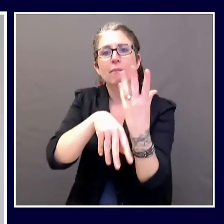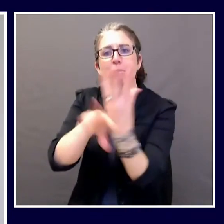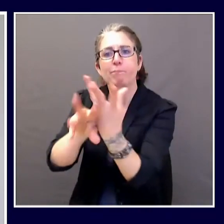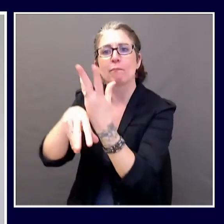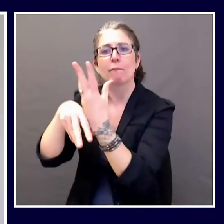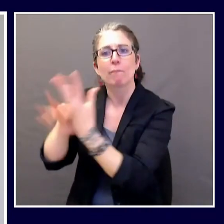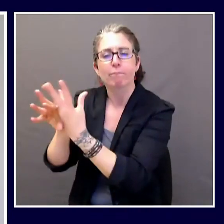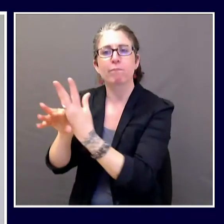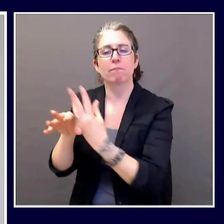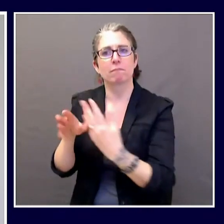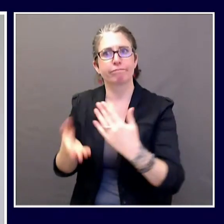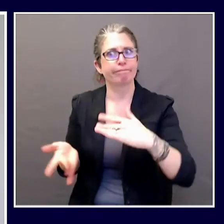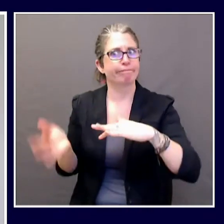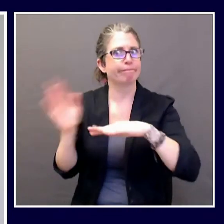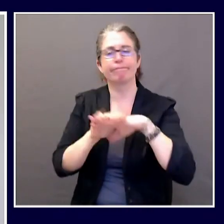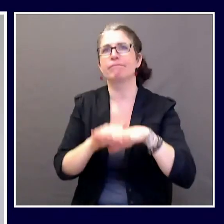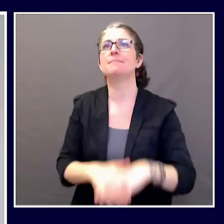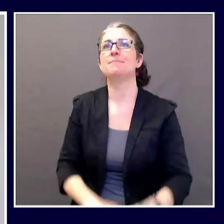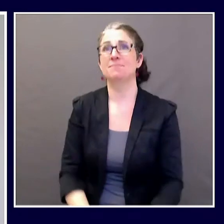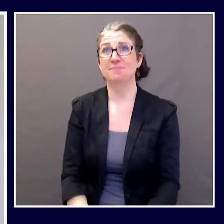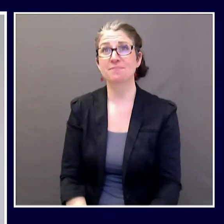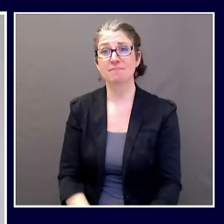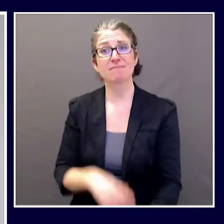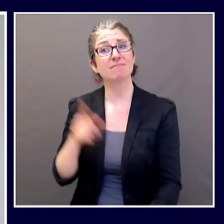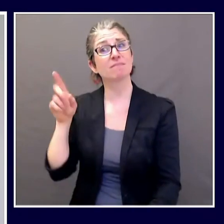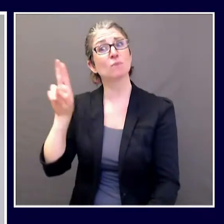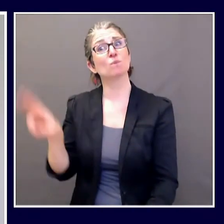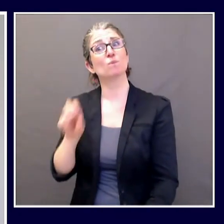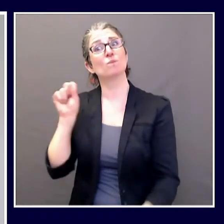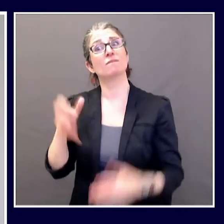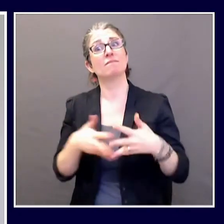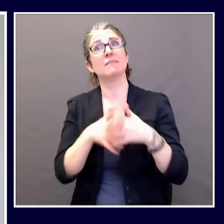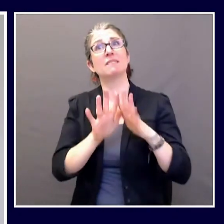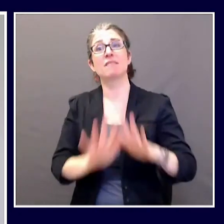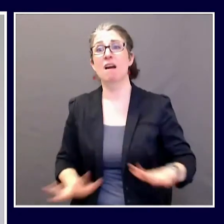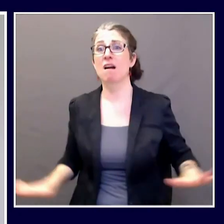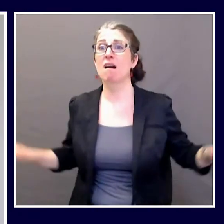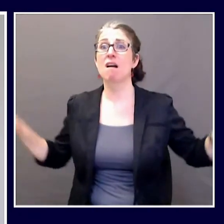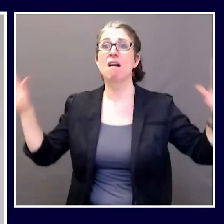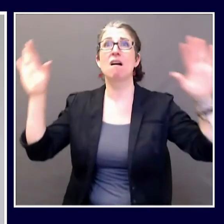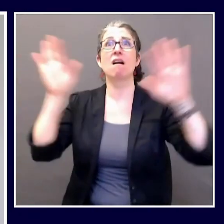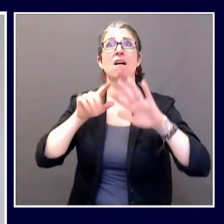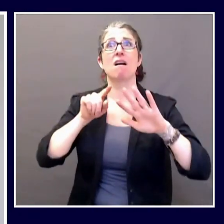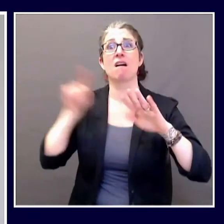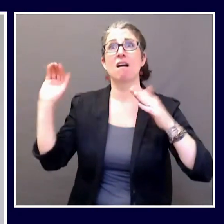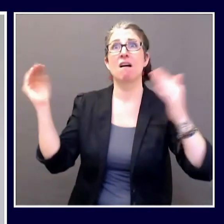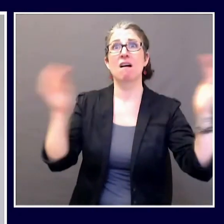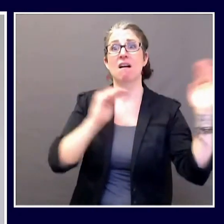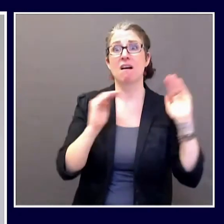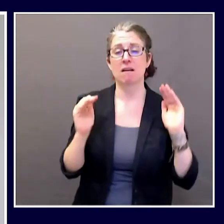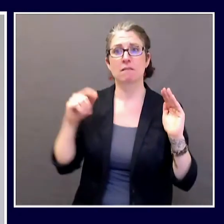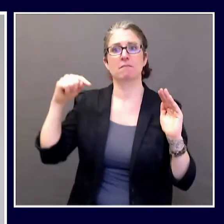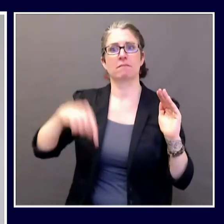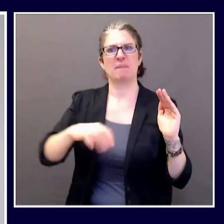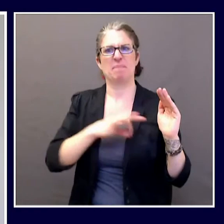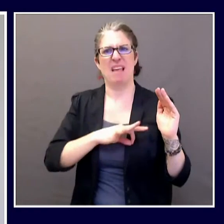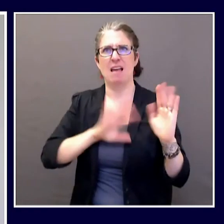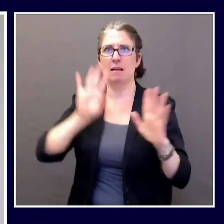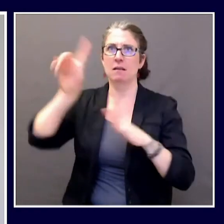programs nationally with respect to children's access to telehealth services throughout the pandemic.